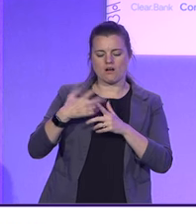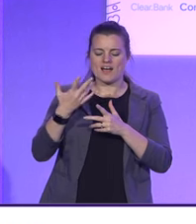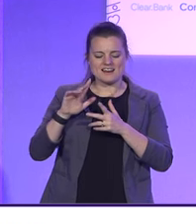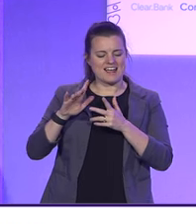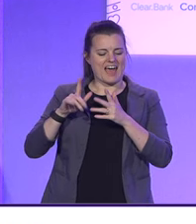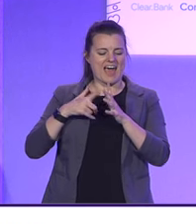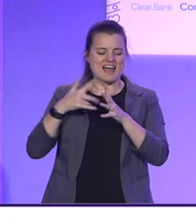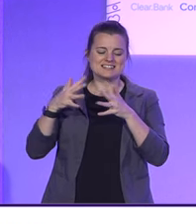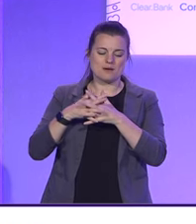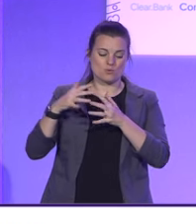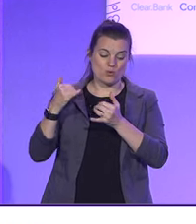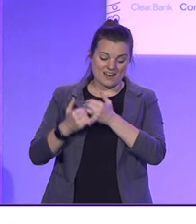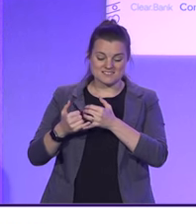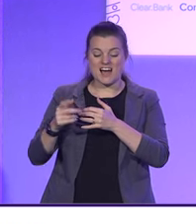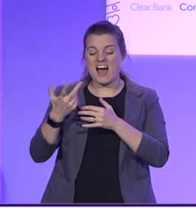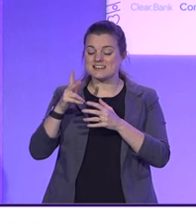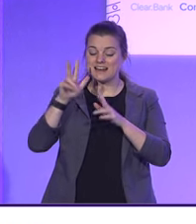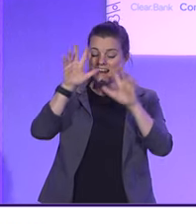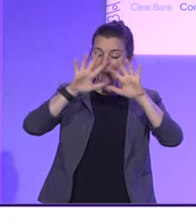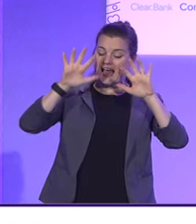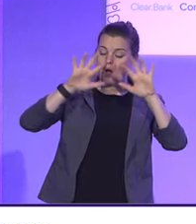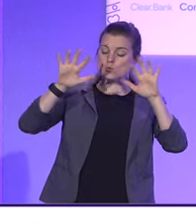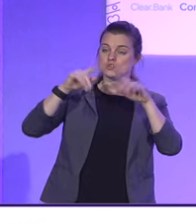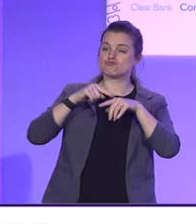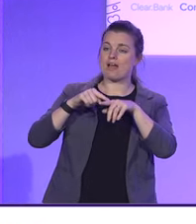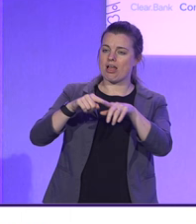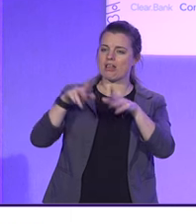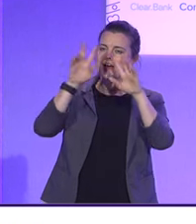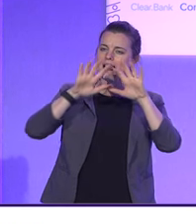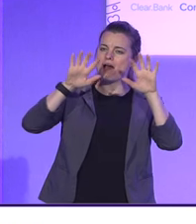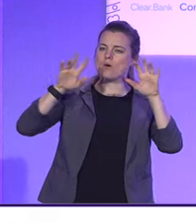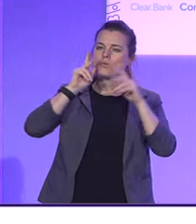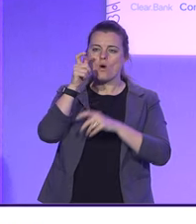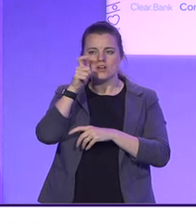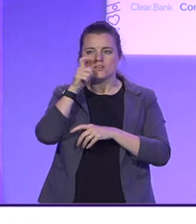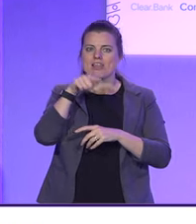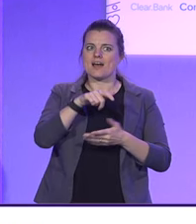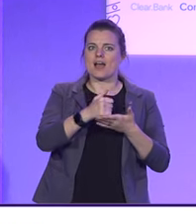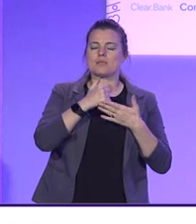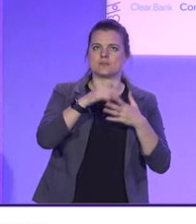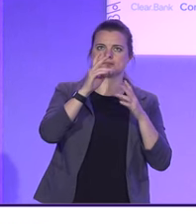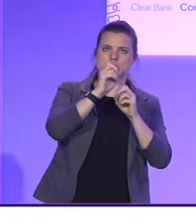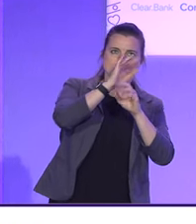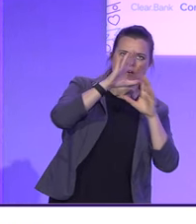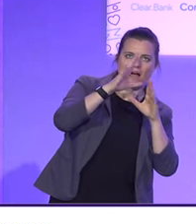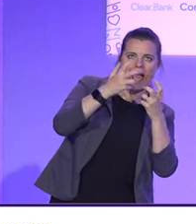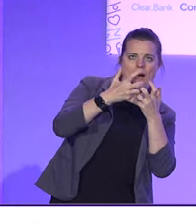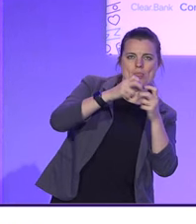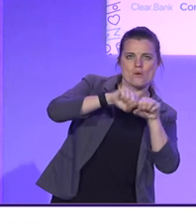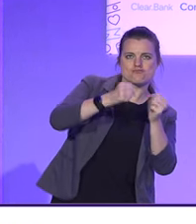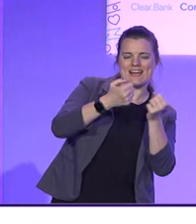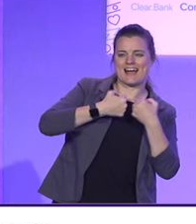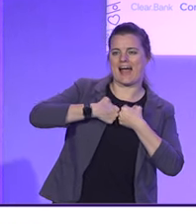observability, such as CloudTrail and CloudWatch, that helped us during the finals to see how they were breaking our code. Quick and